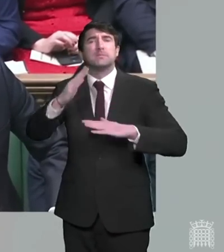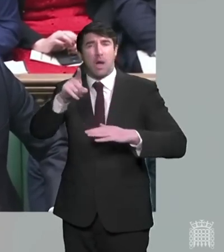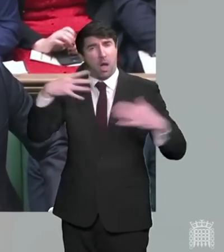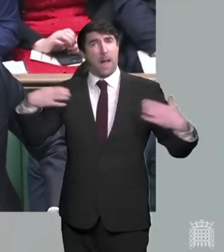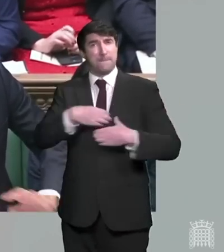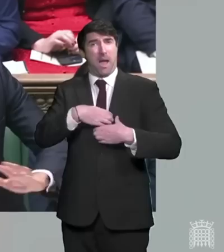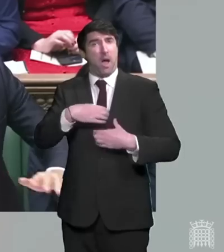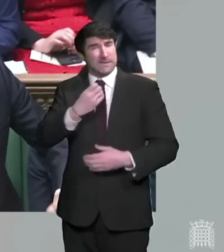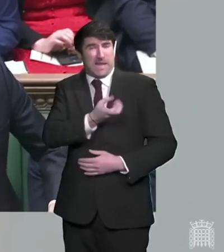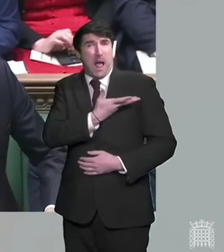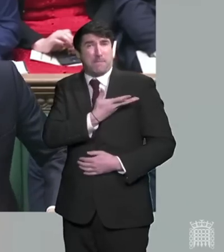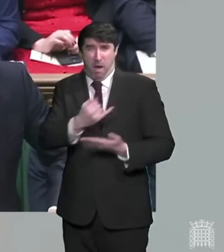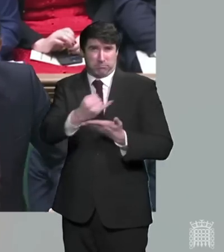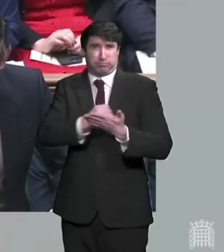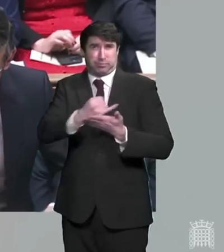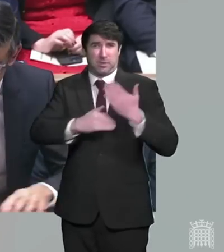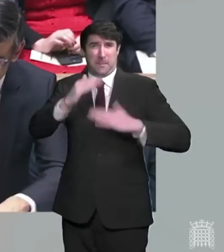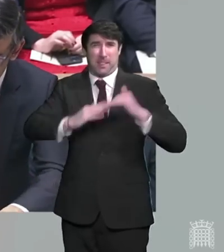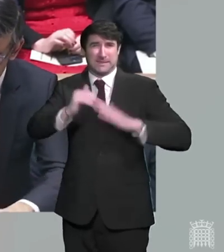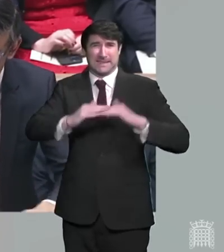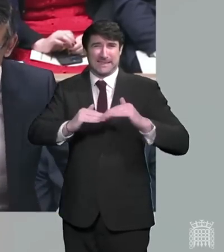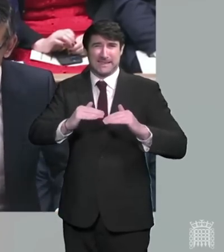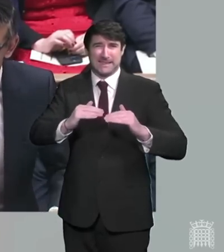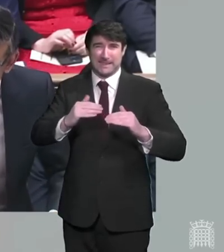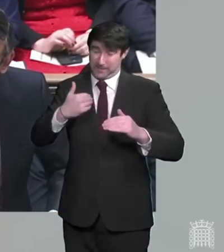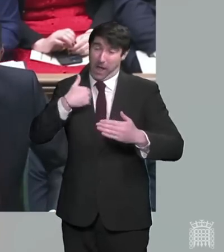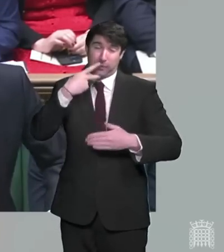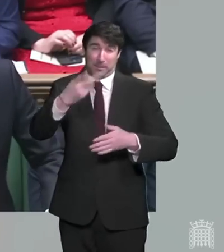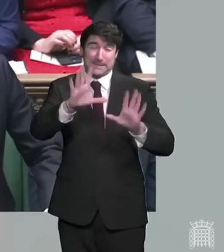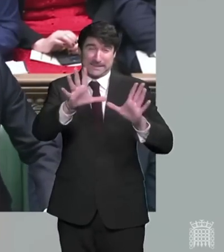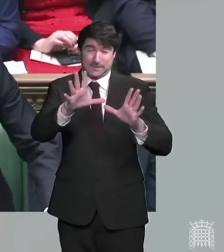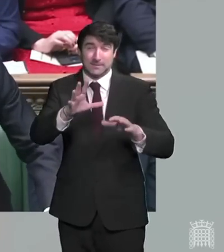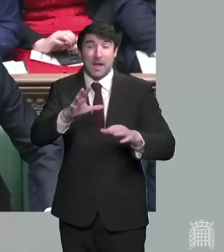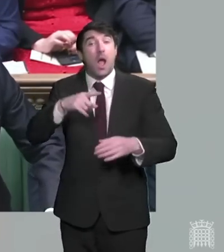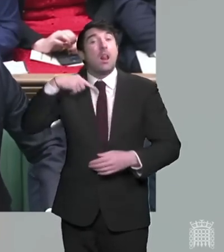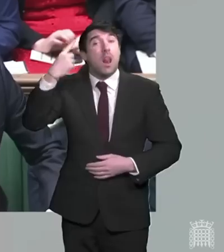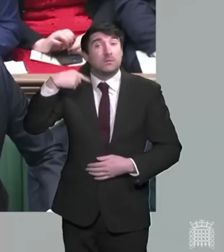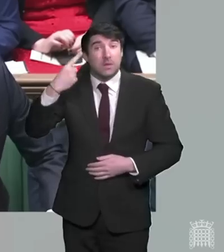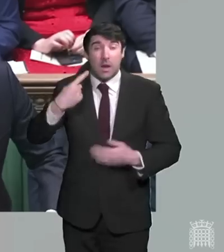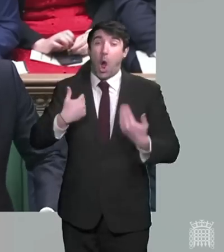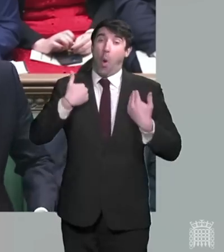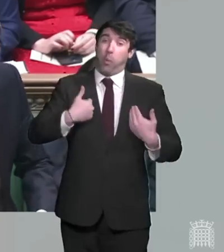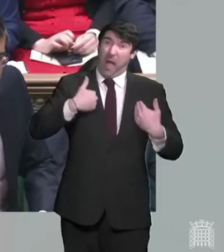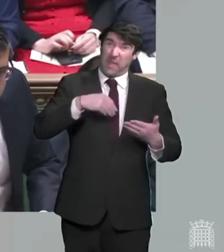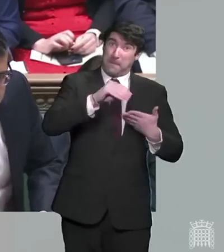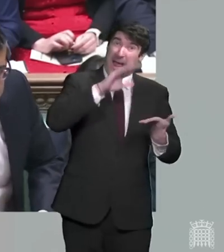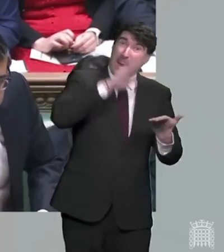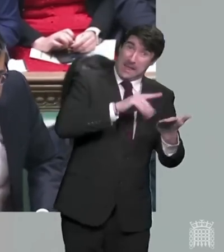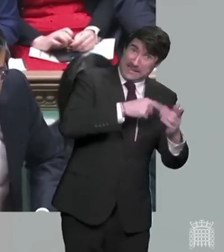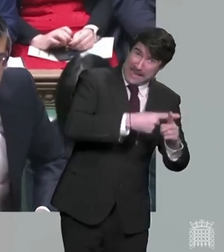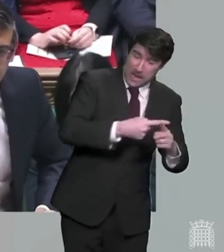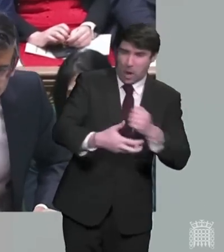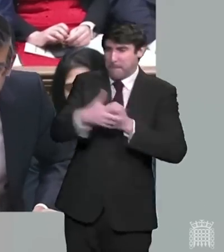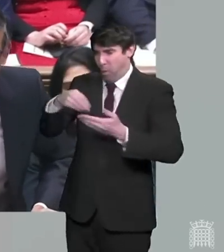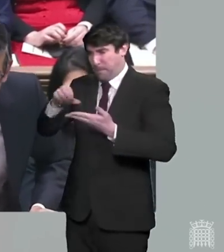And when it comes to tax, the facts don't suit his argument. Let's just go over them. The wealthiest pay more tax, the poorest pay less tax than under any